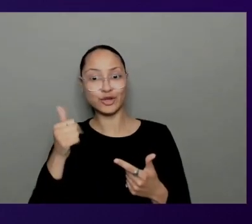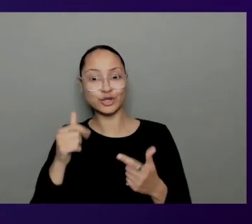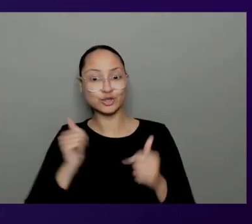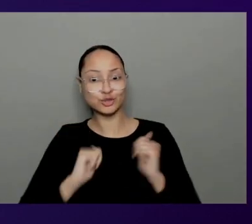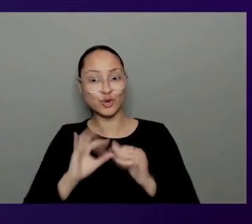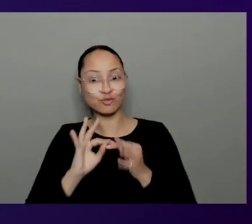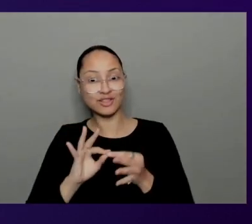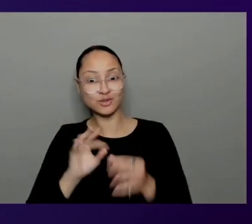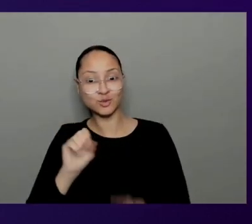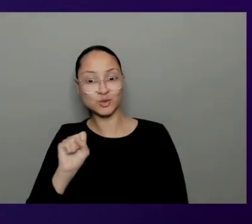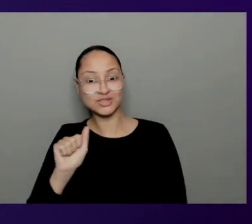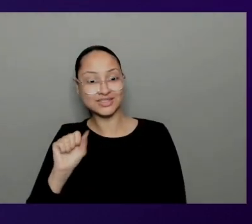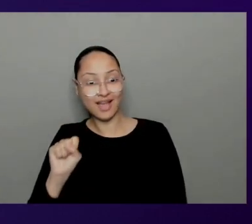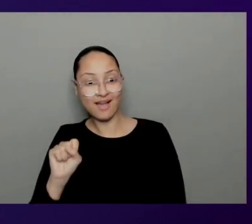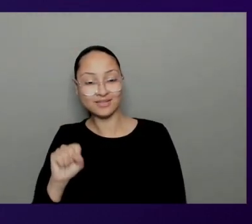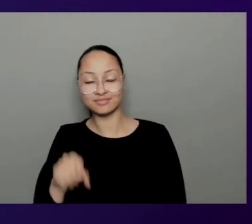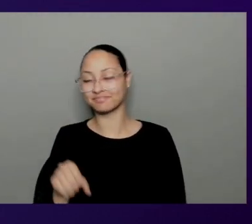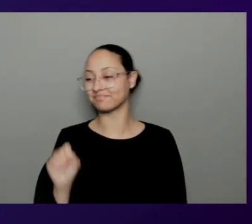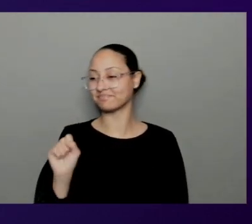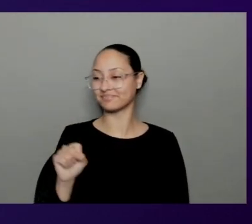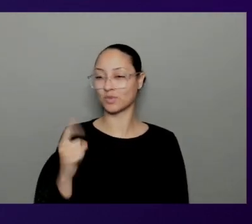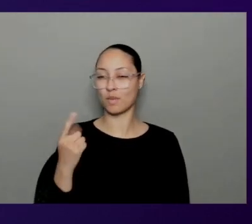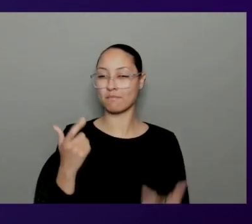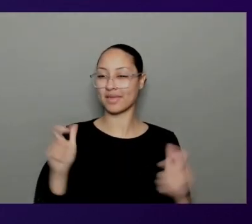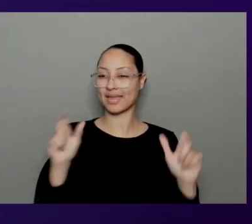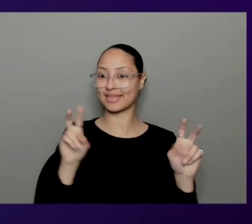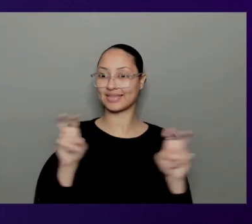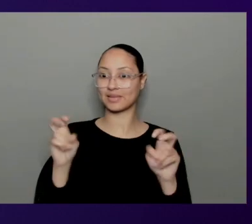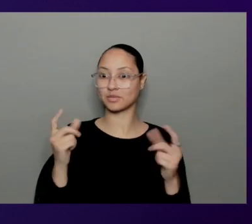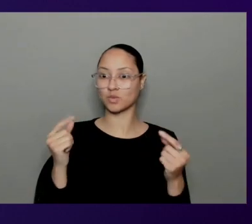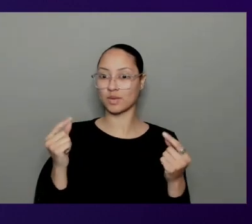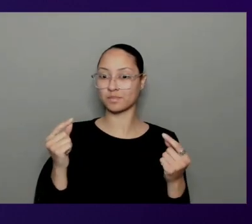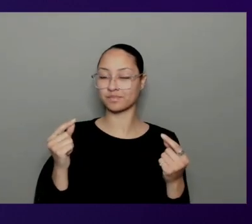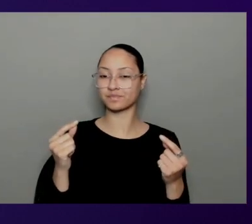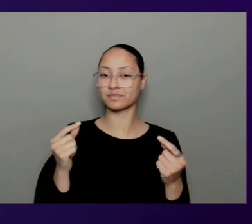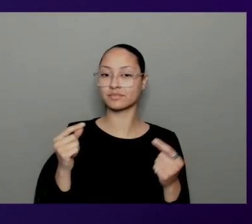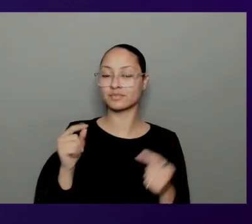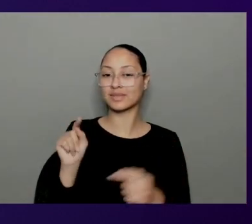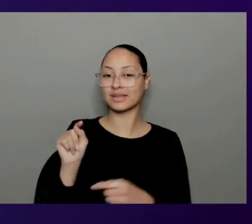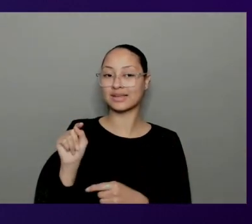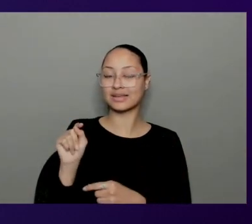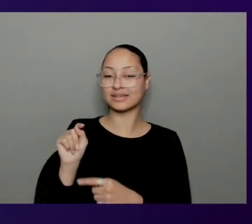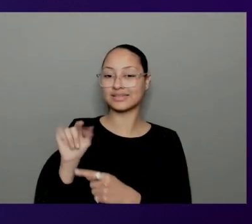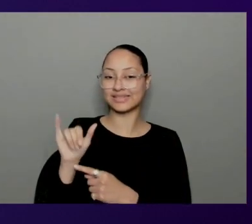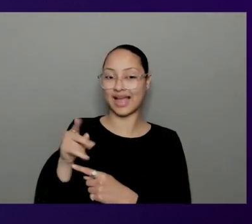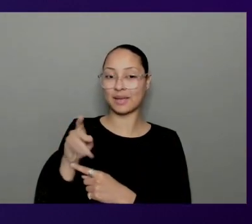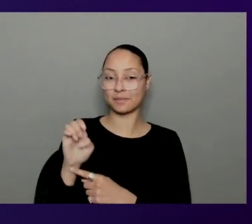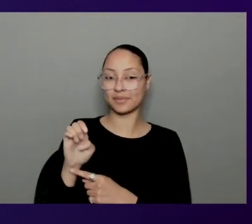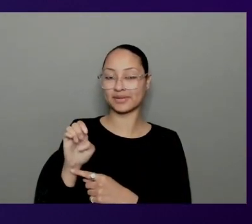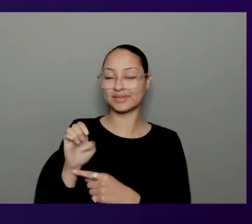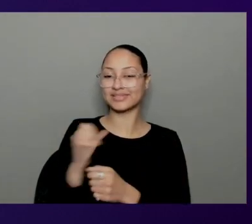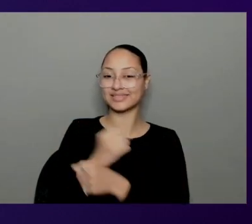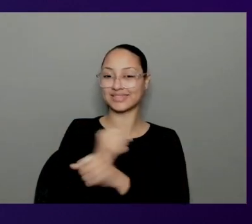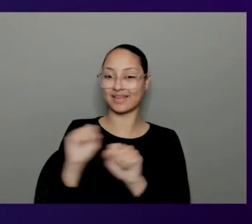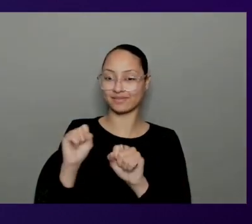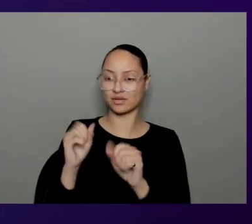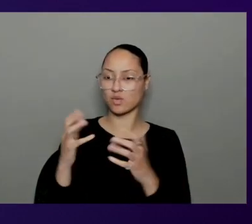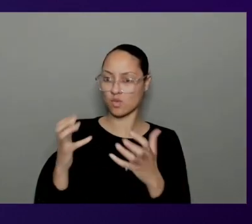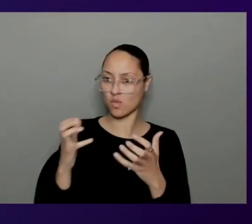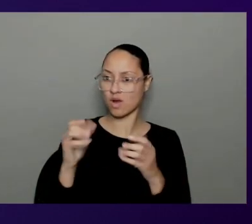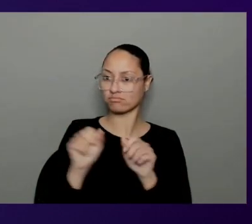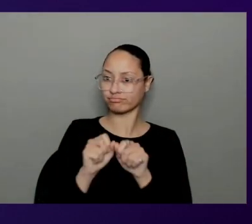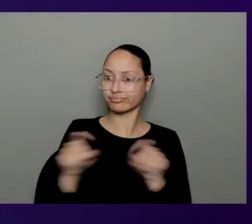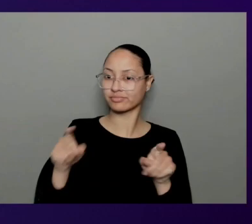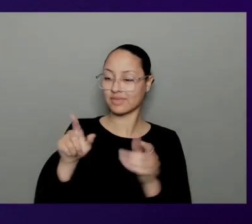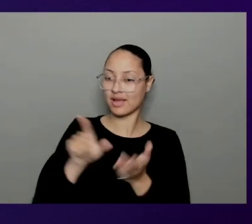the big theme around this is type safety. We want to build out type-safe applications using Next.js familiar tooling so